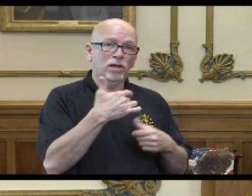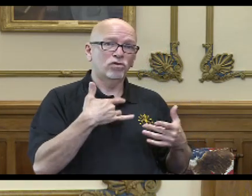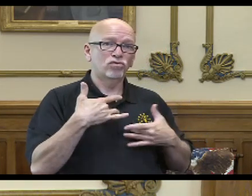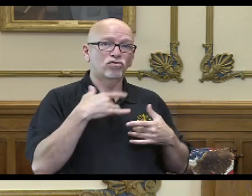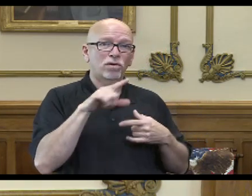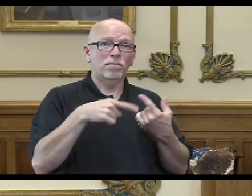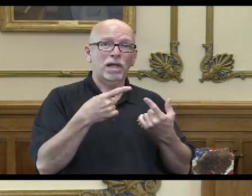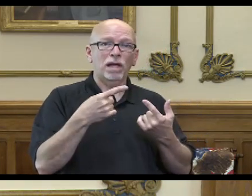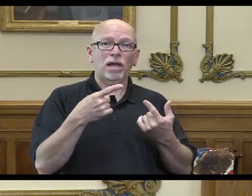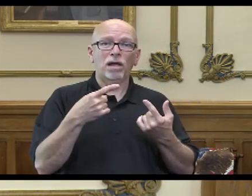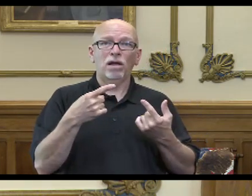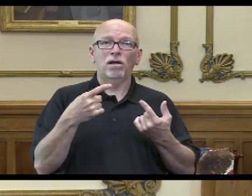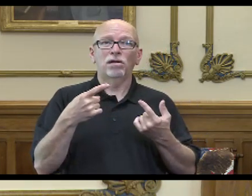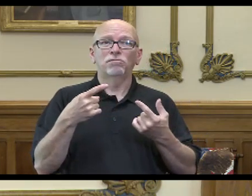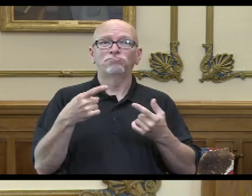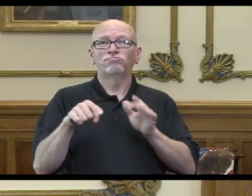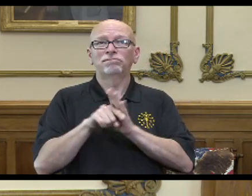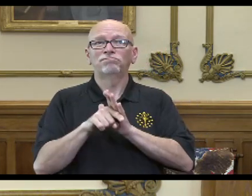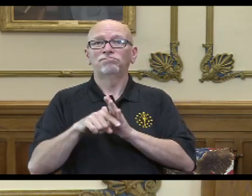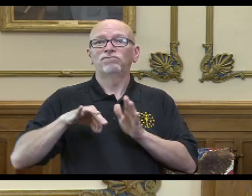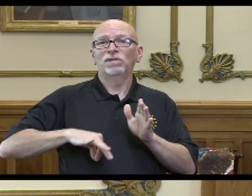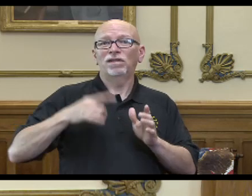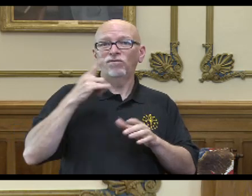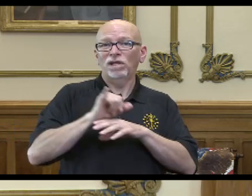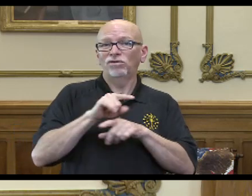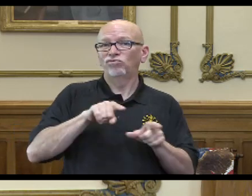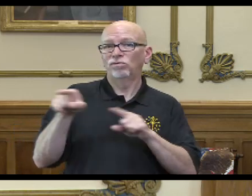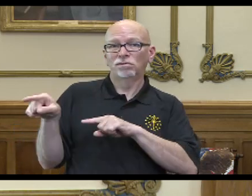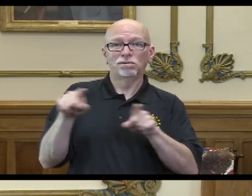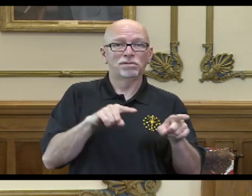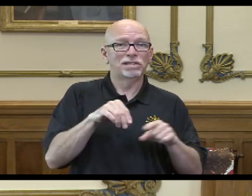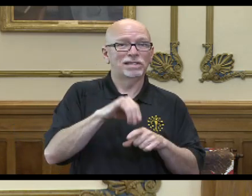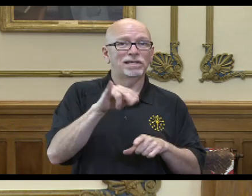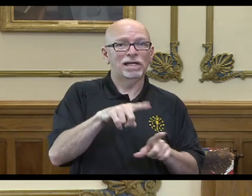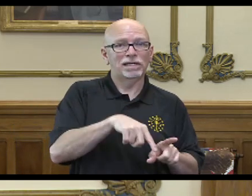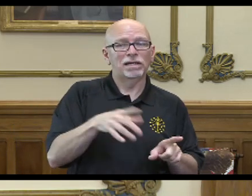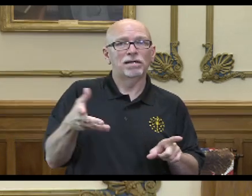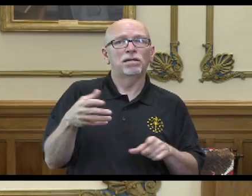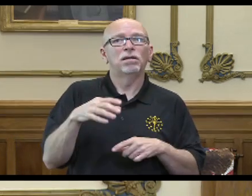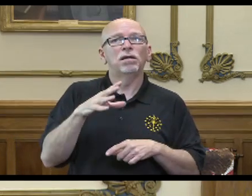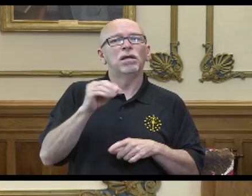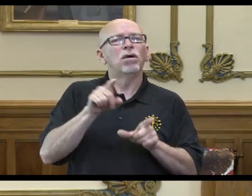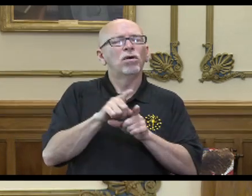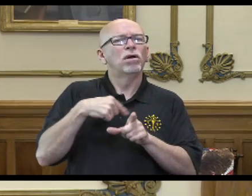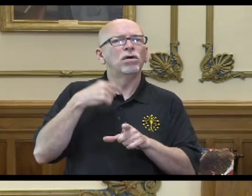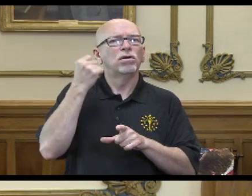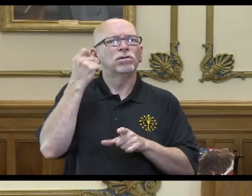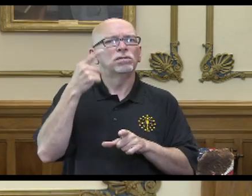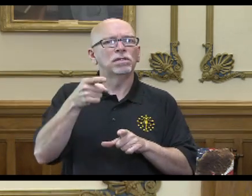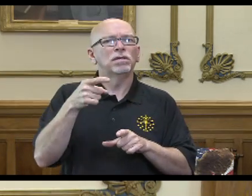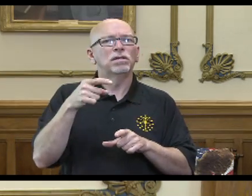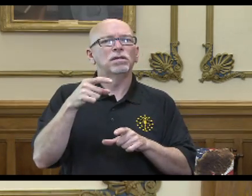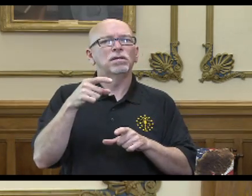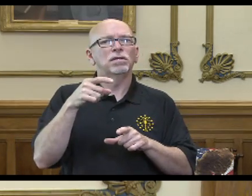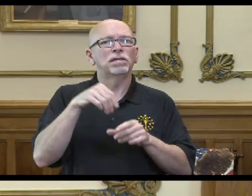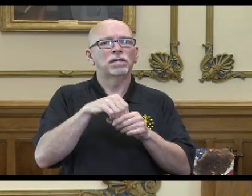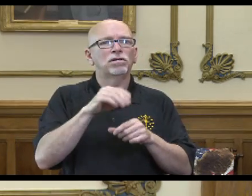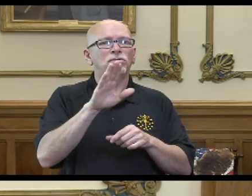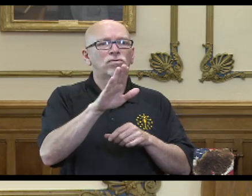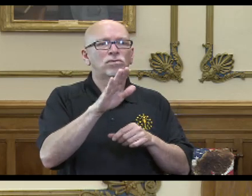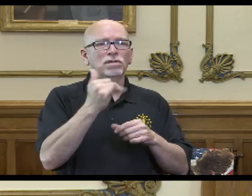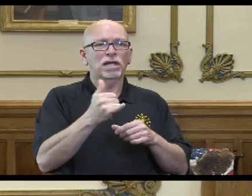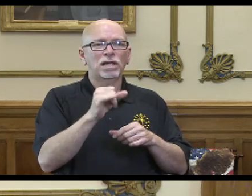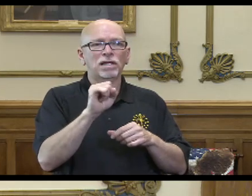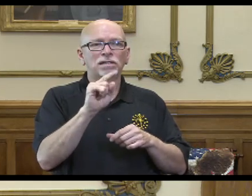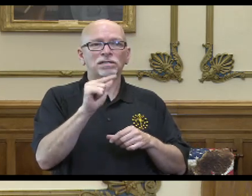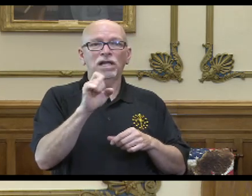about a competitive disadvantage for the industry in your state? And also, I understand casinos are in your stage 4